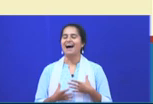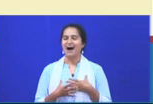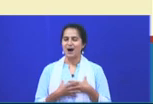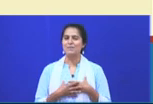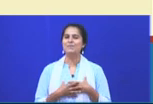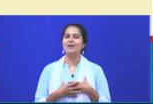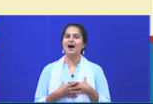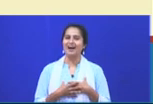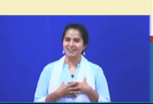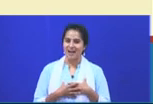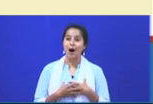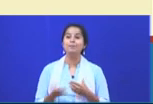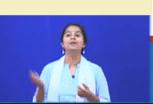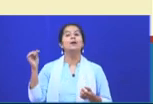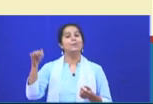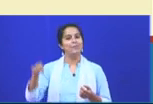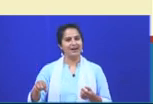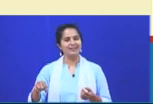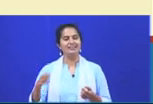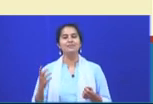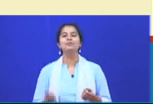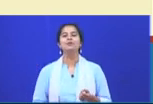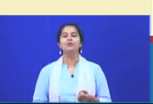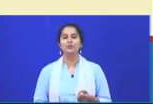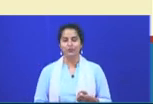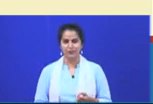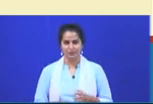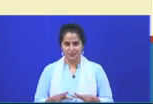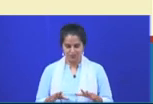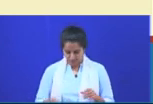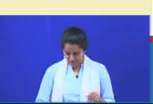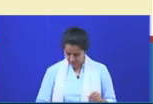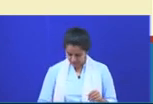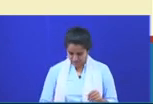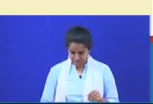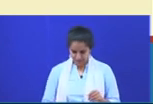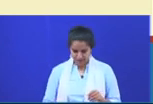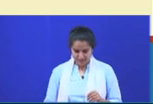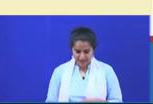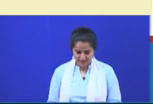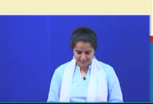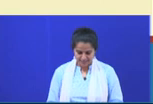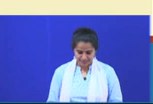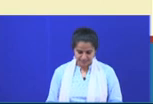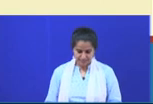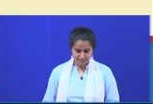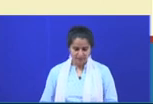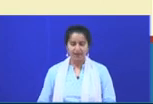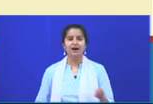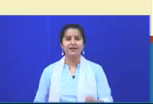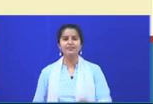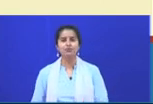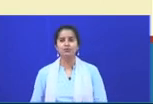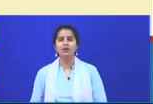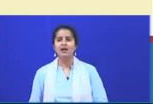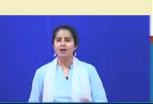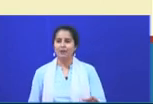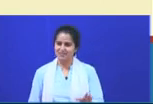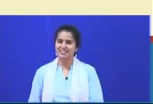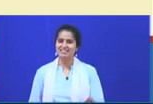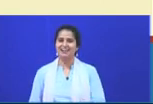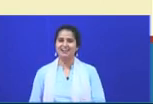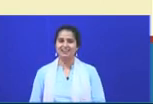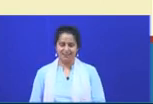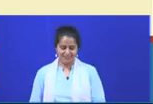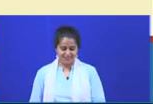be ambayam bhaktim kuru. So got that? Next, another rule,